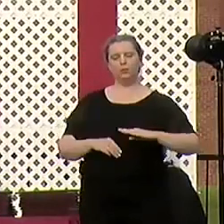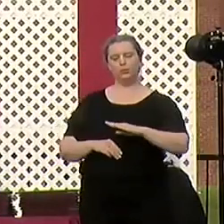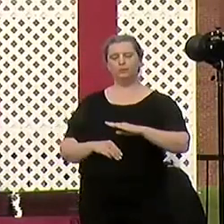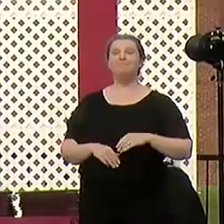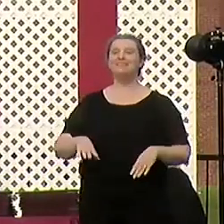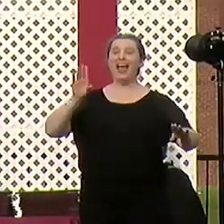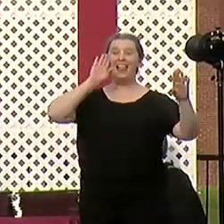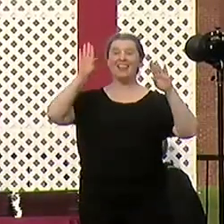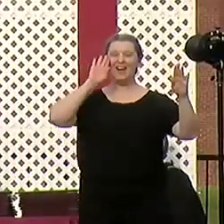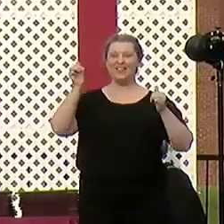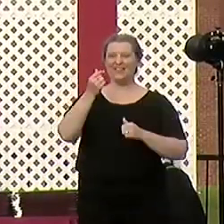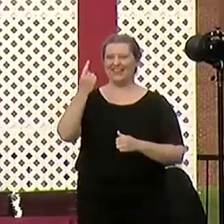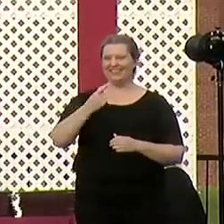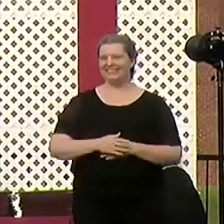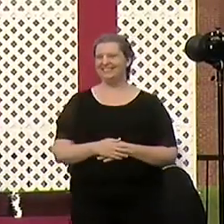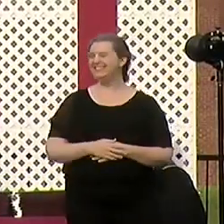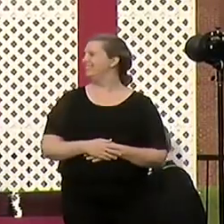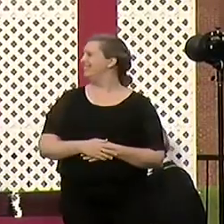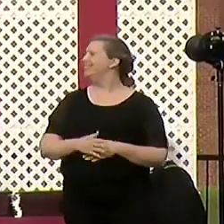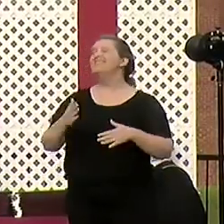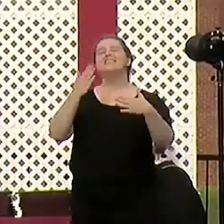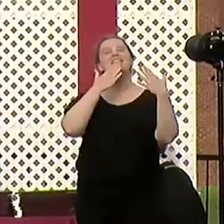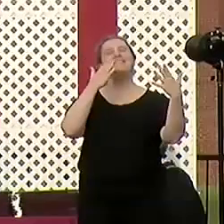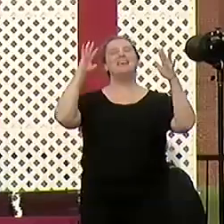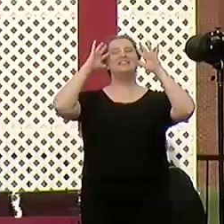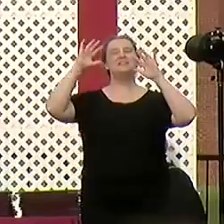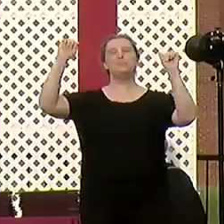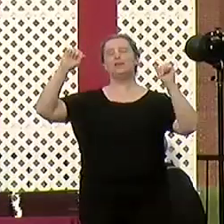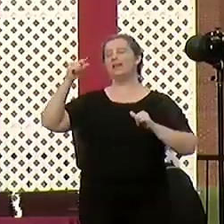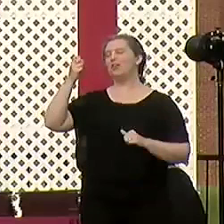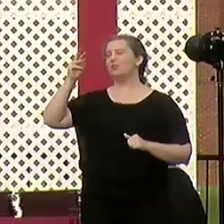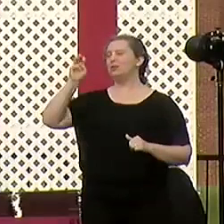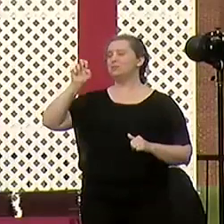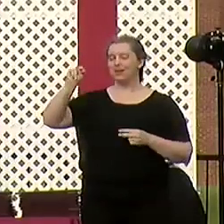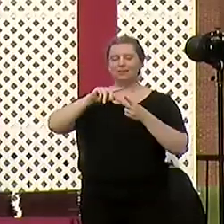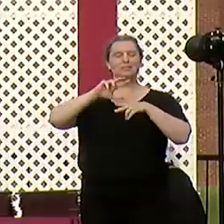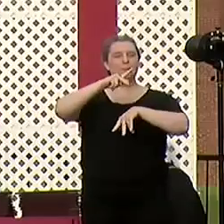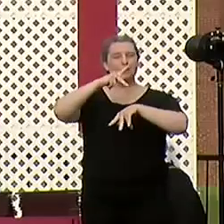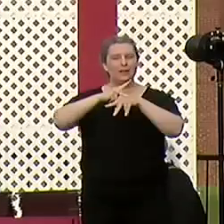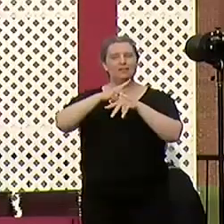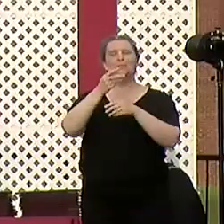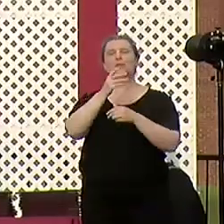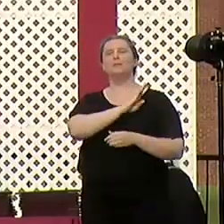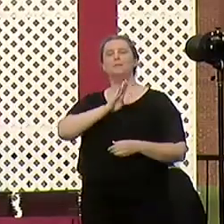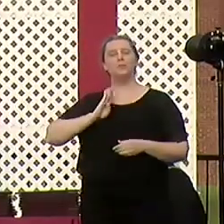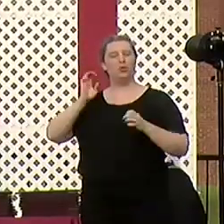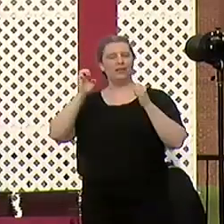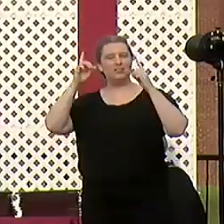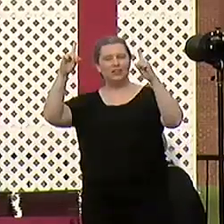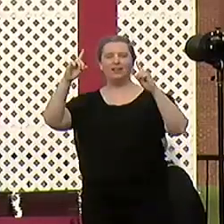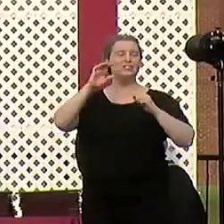Hello, everyone. Thank you, Superintendent Grossman, Principal Dunn, Board of Education members,